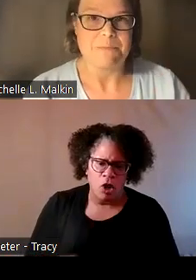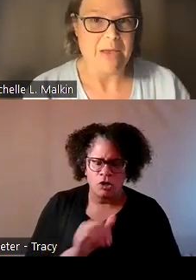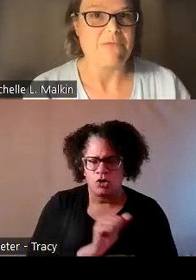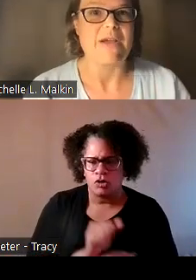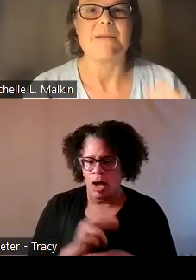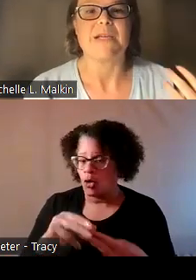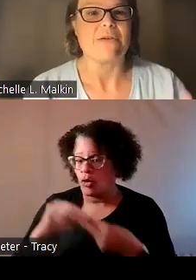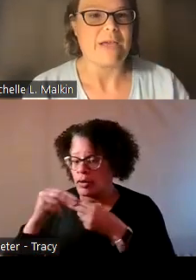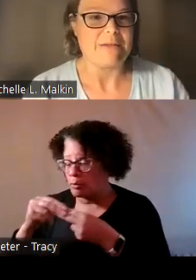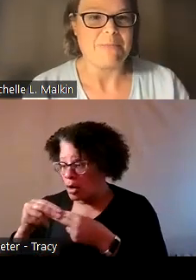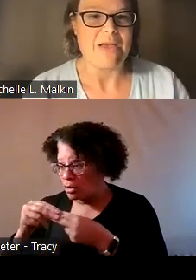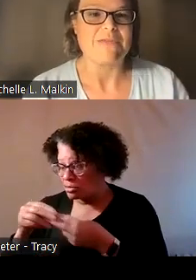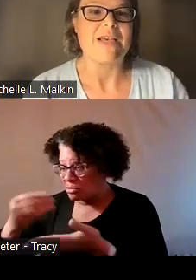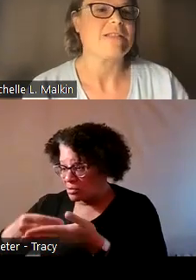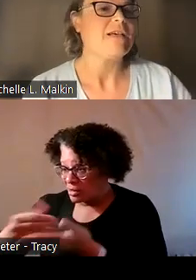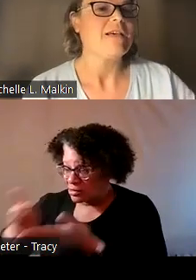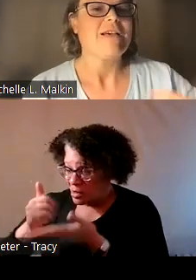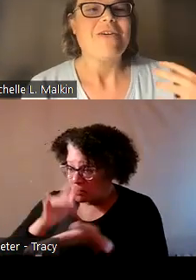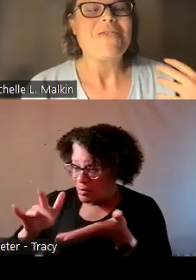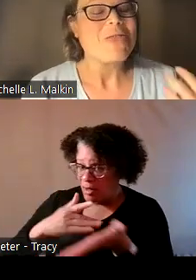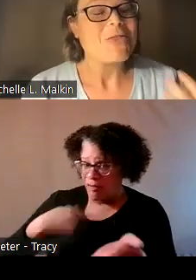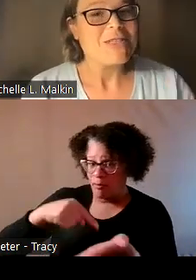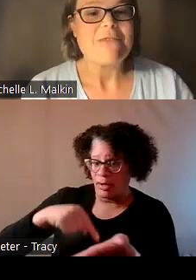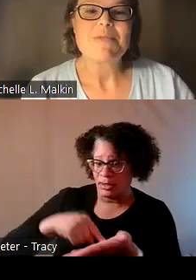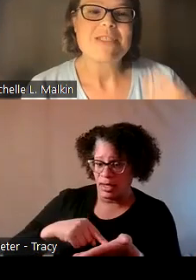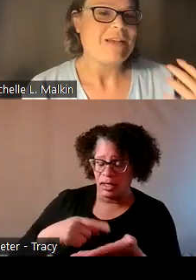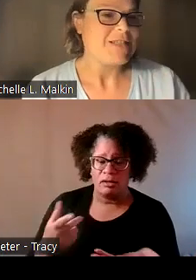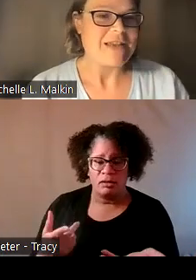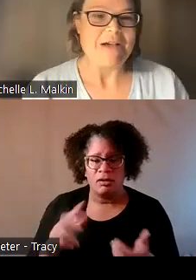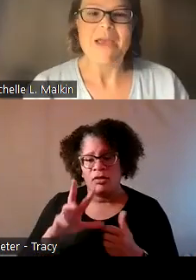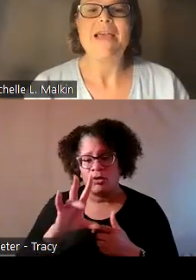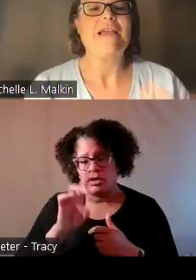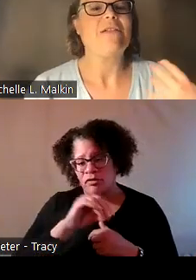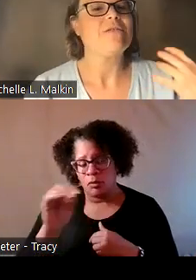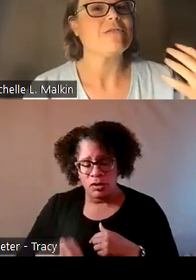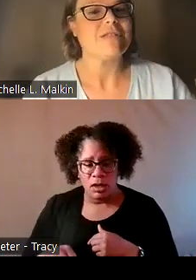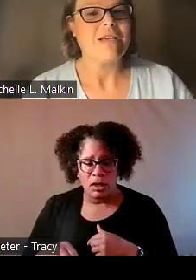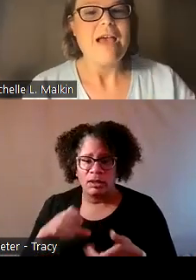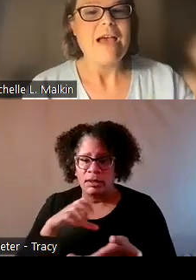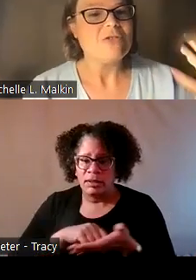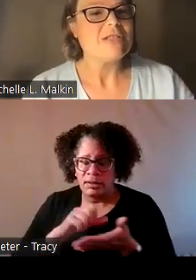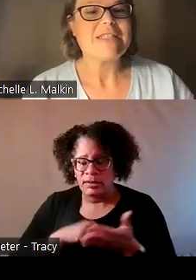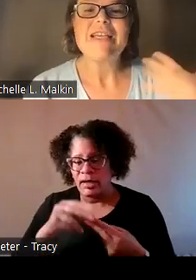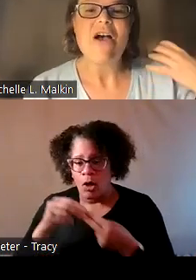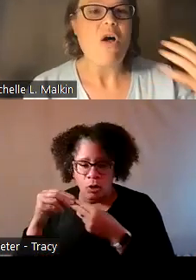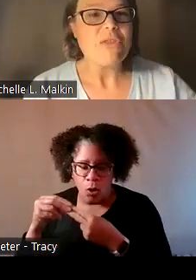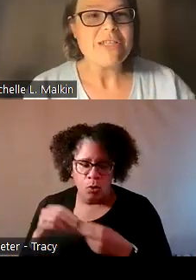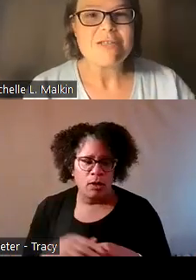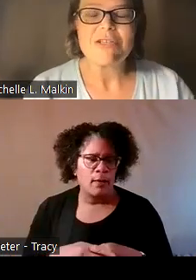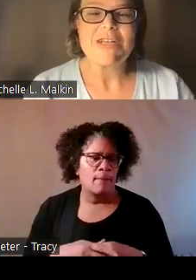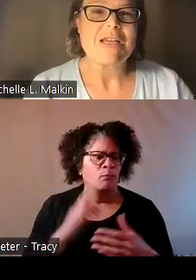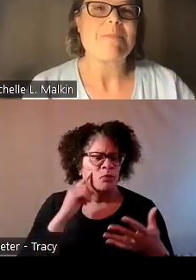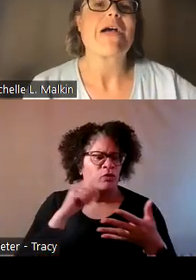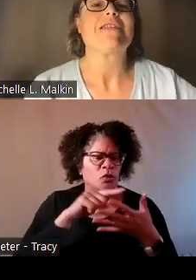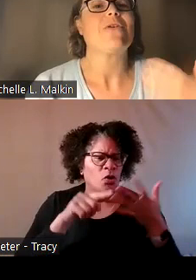help pay for gambling or pay off debts. Over 37% had taken out payday loans. As you can see, all these